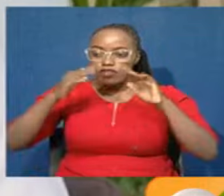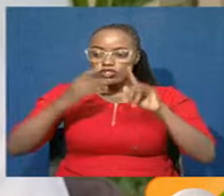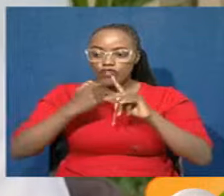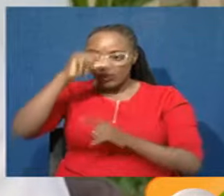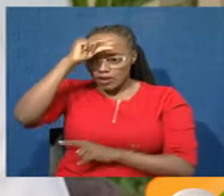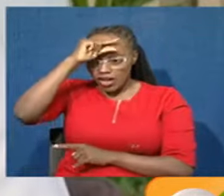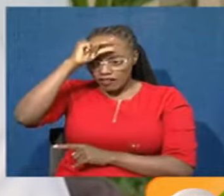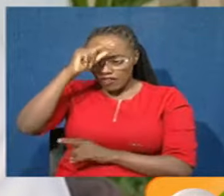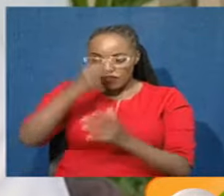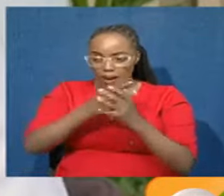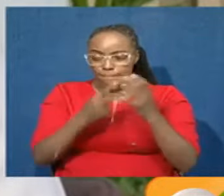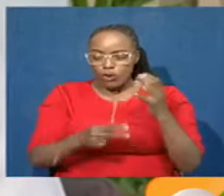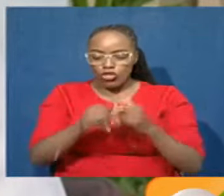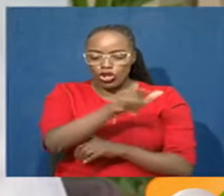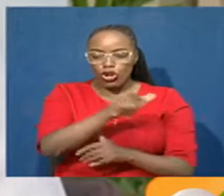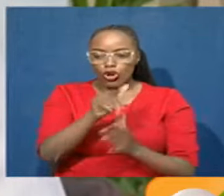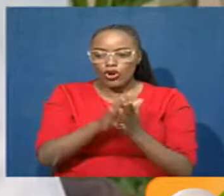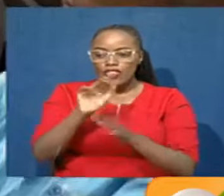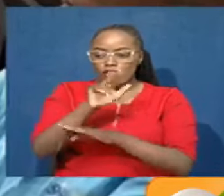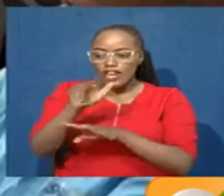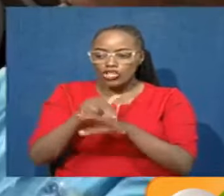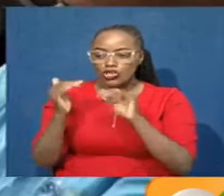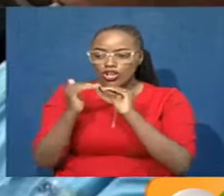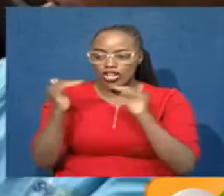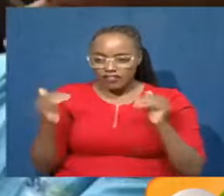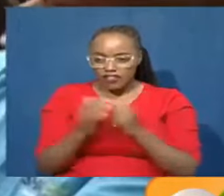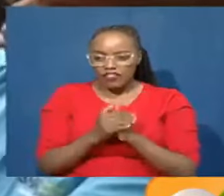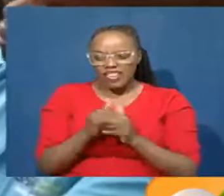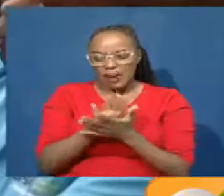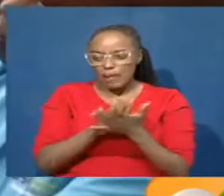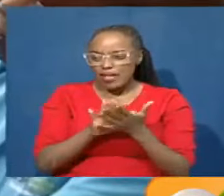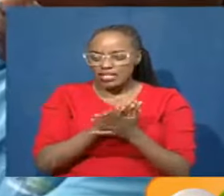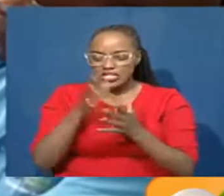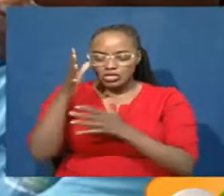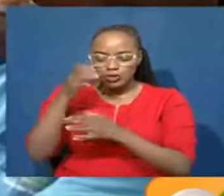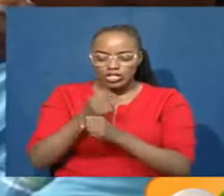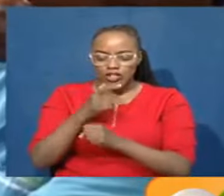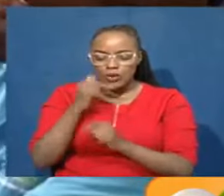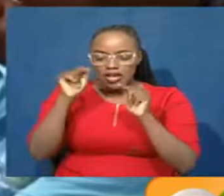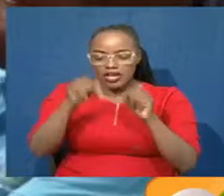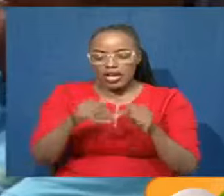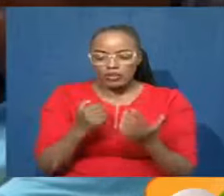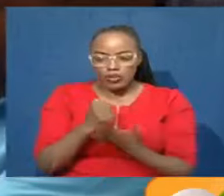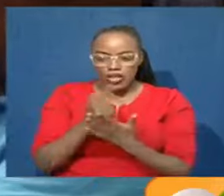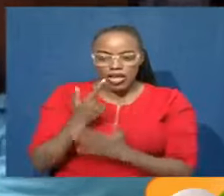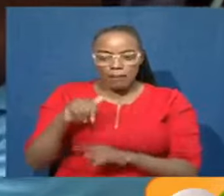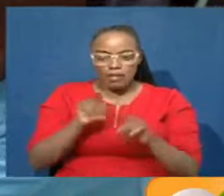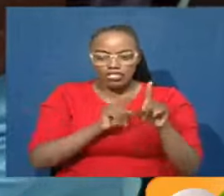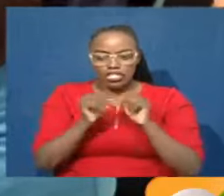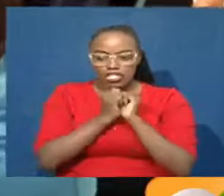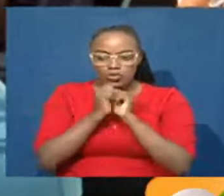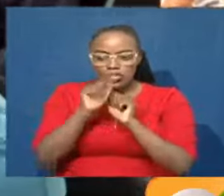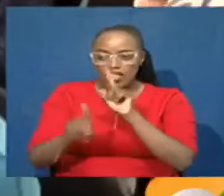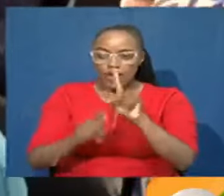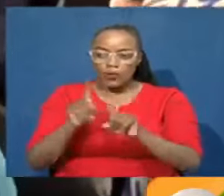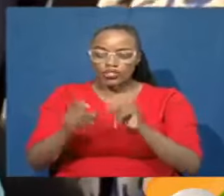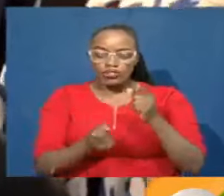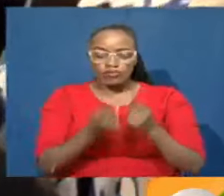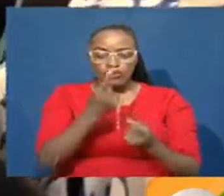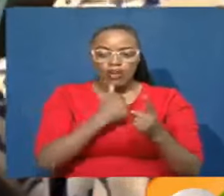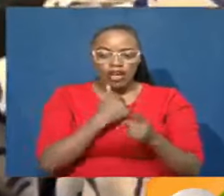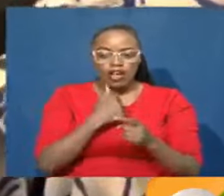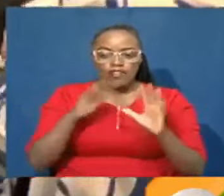government, both local and the national level. And basically, stakeholders were also here to help us walk this journey to raise the questions. We can have a